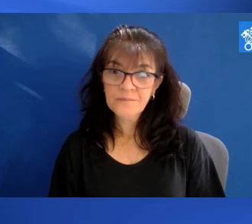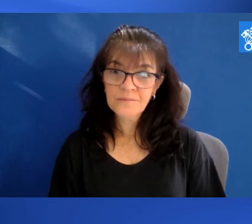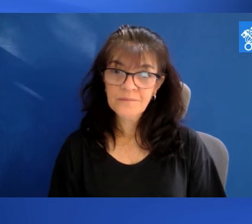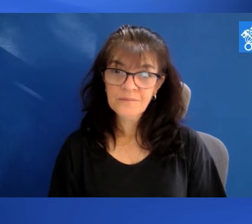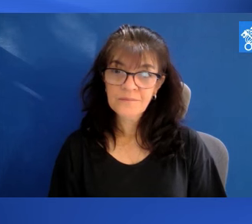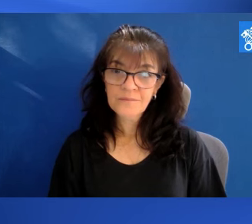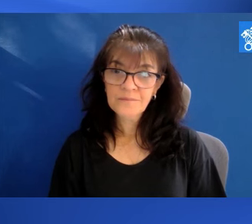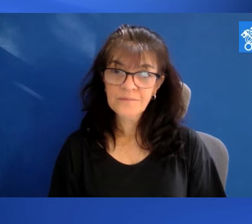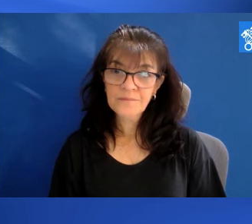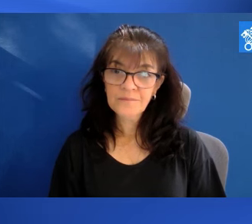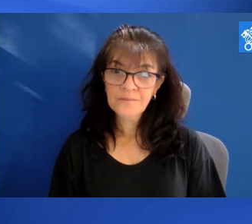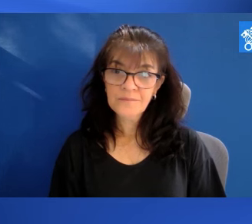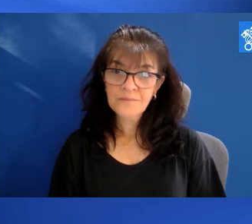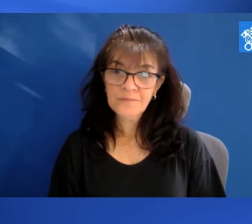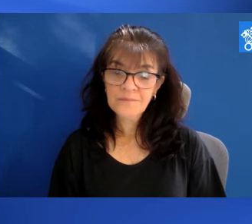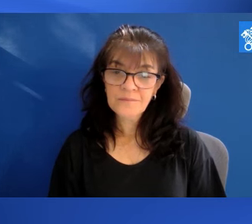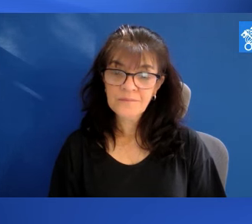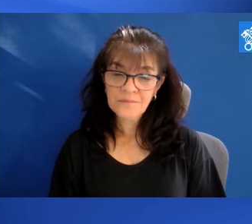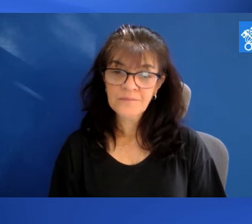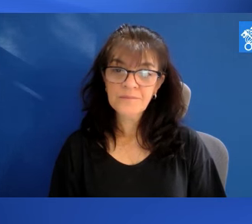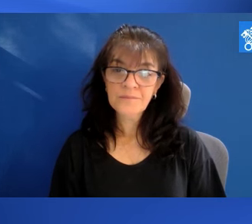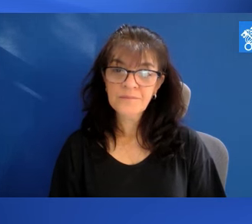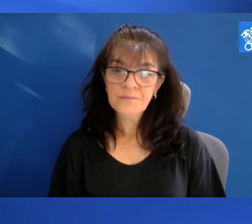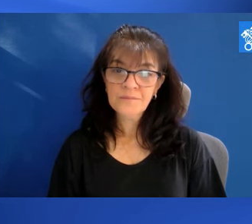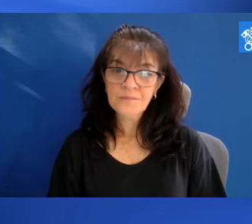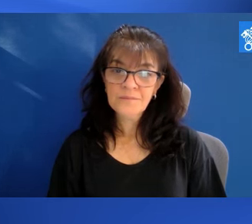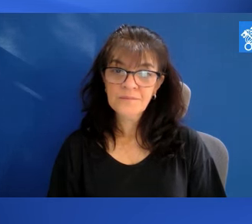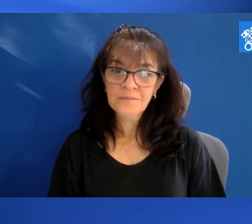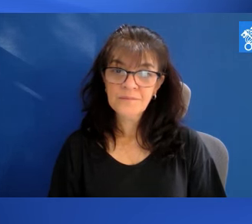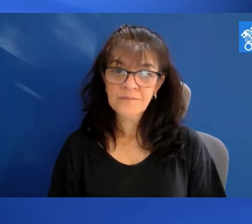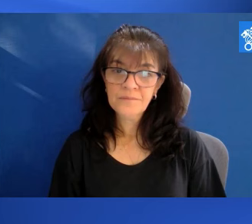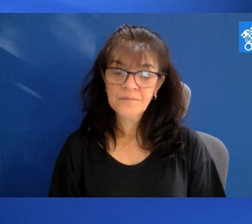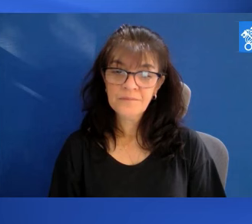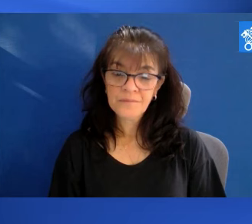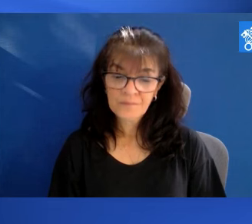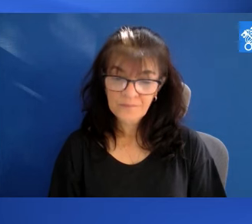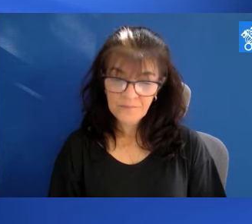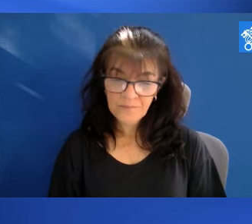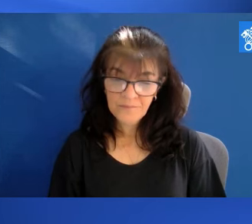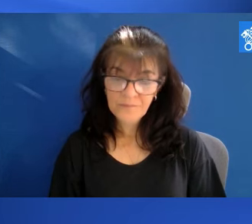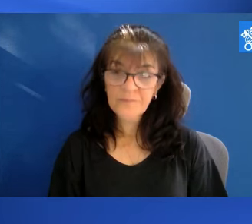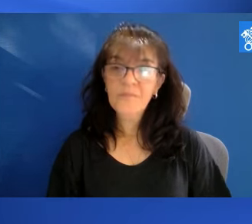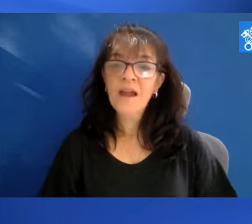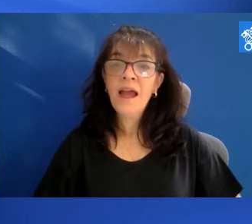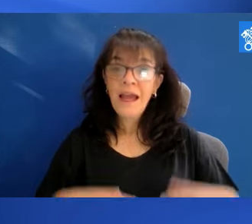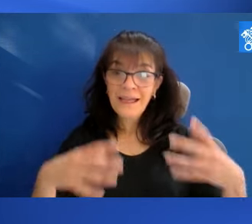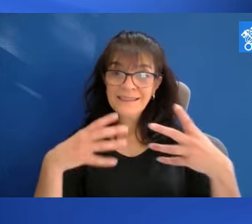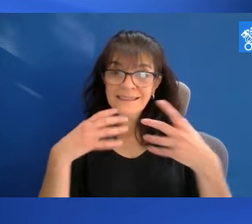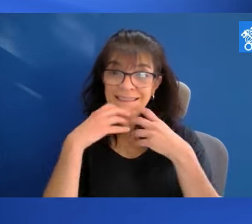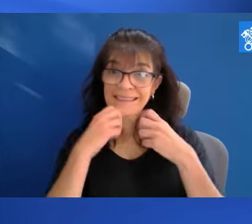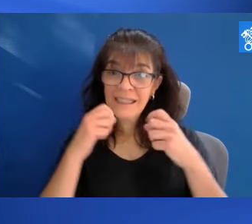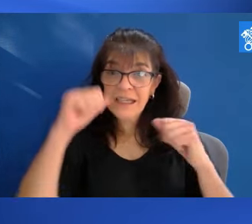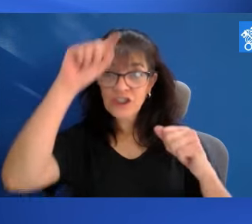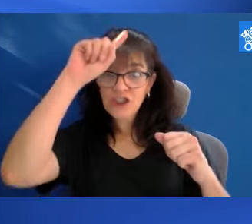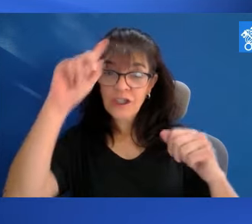noi. Ich übersetze. Liebe Brüder und Schwestern deutscher Sprache. Dear German-speaking brothers and sisters, in